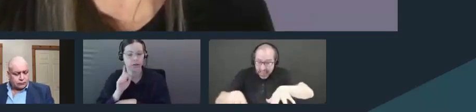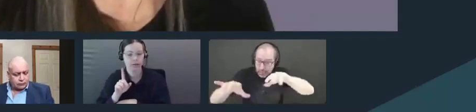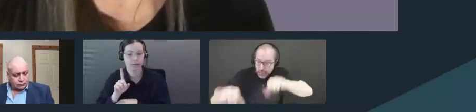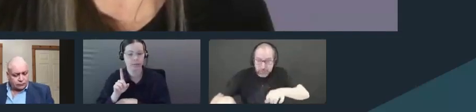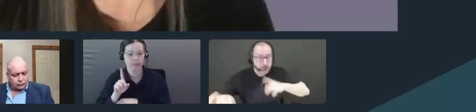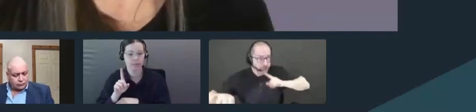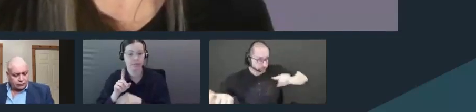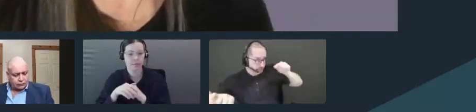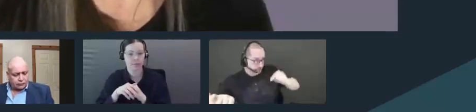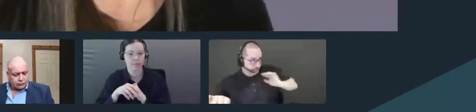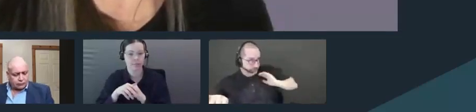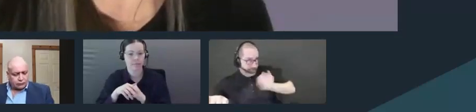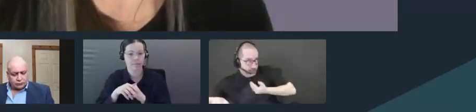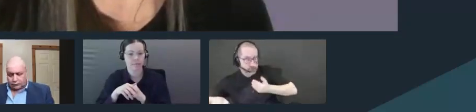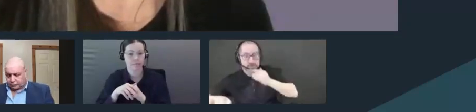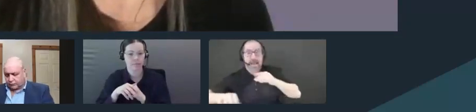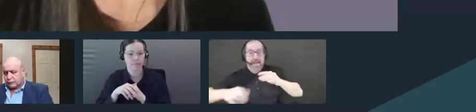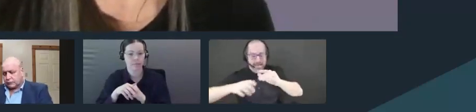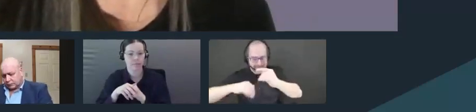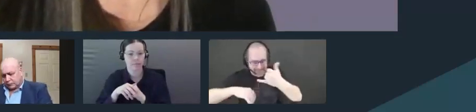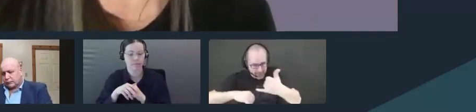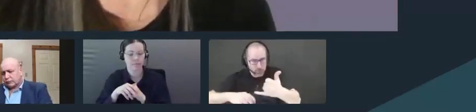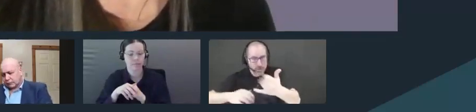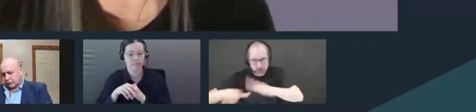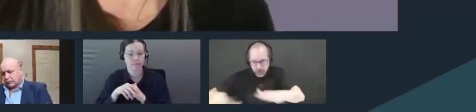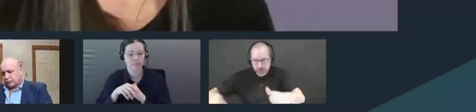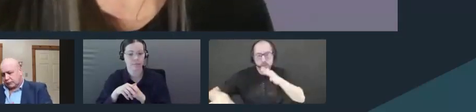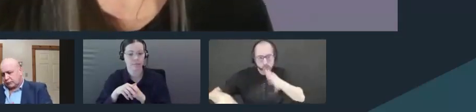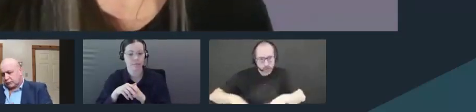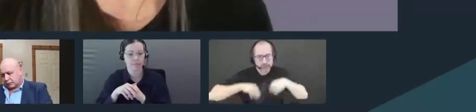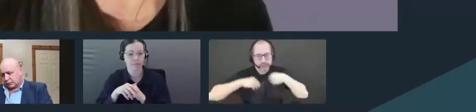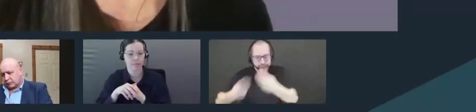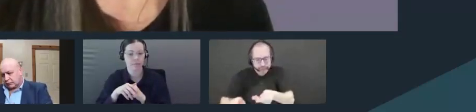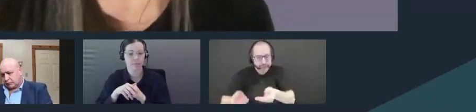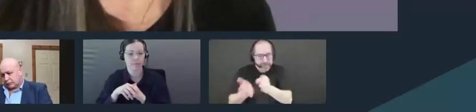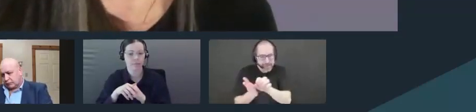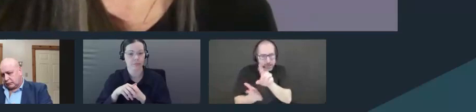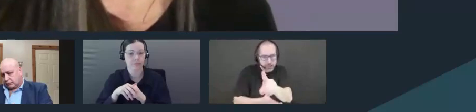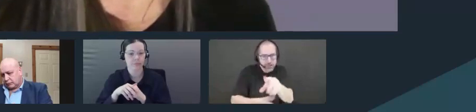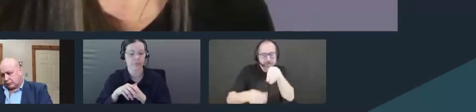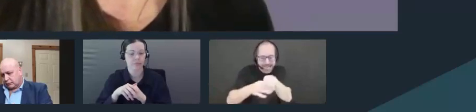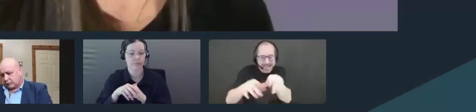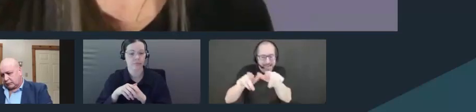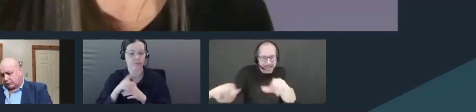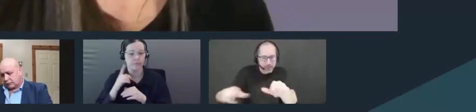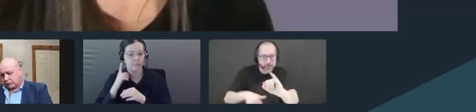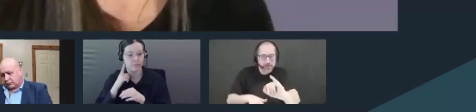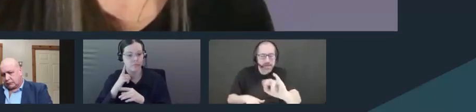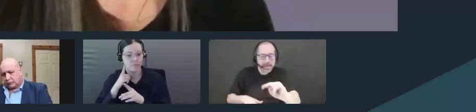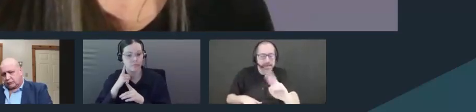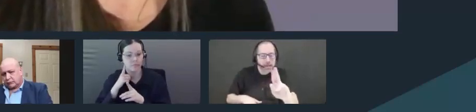be educated in Inuktitut. So arguably this is protected under the Canadian